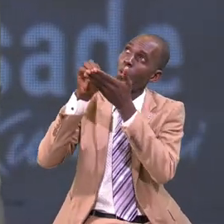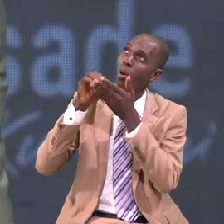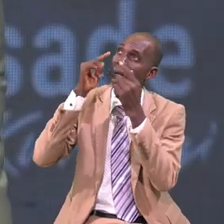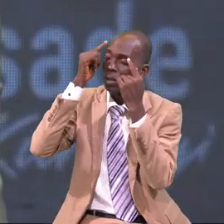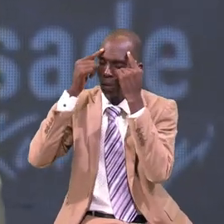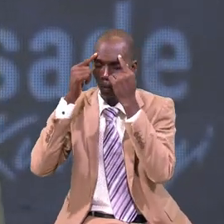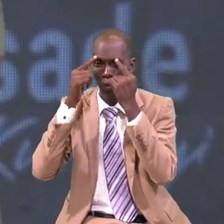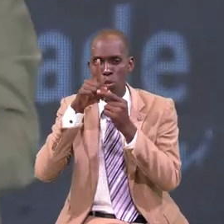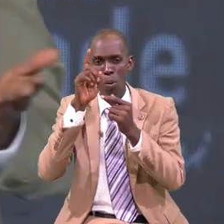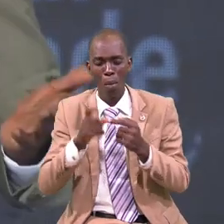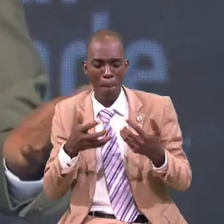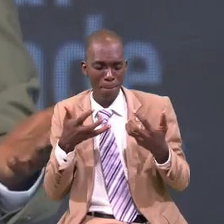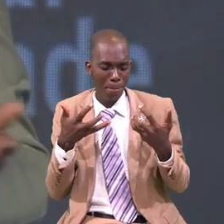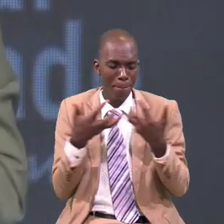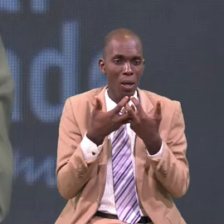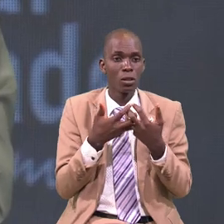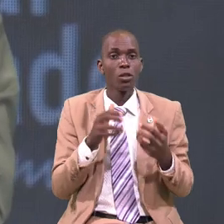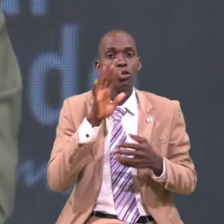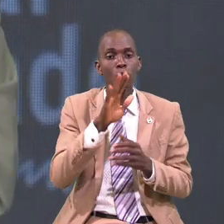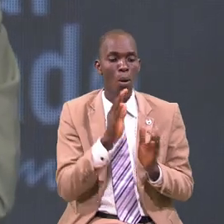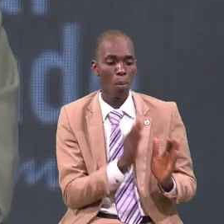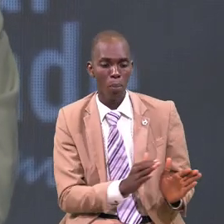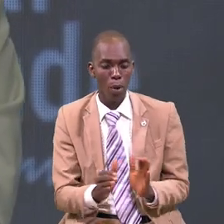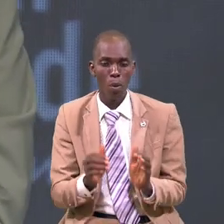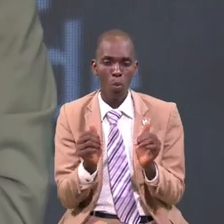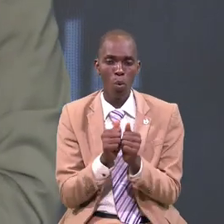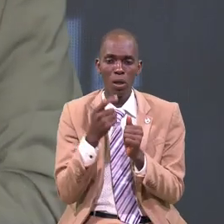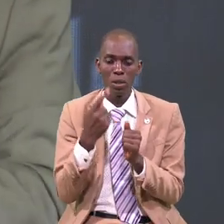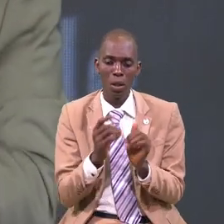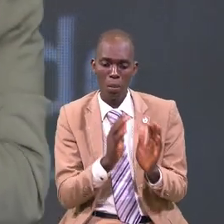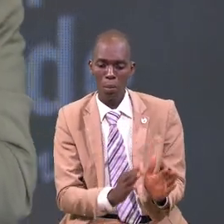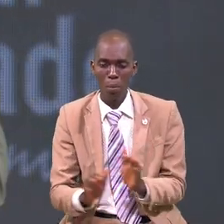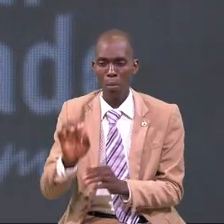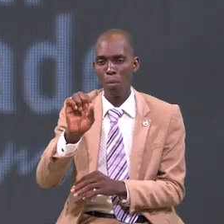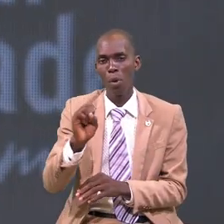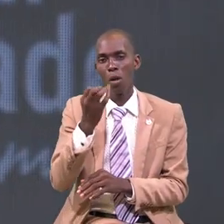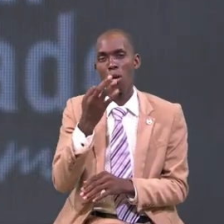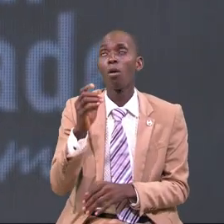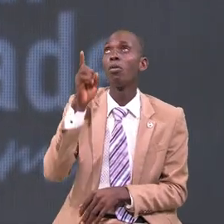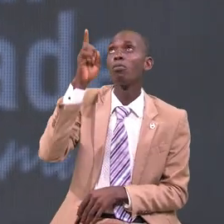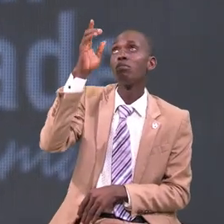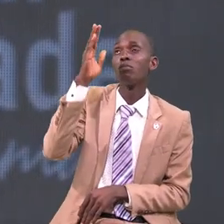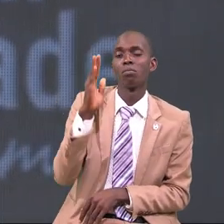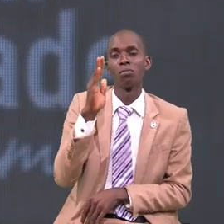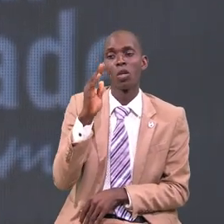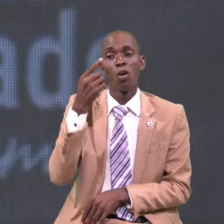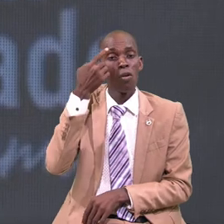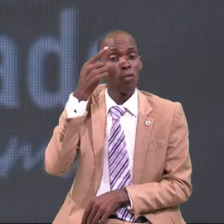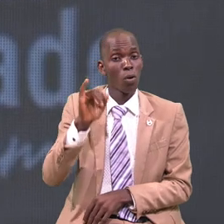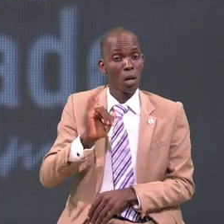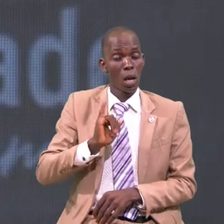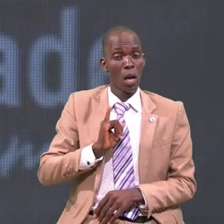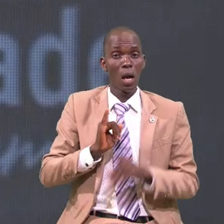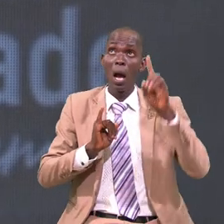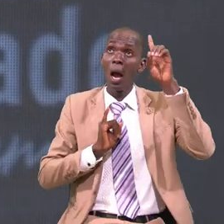Match your plans with the plans of God. For I know the thoughts that I think